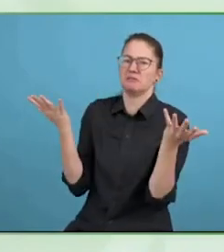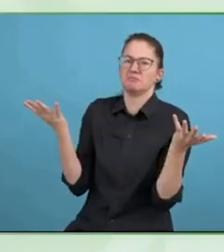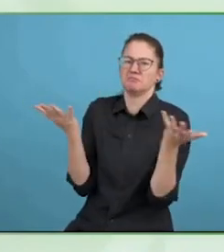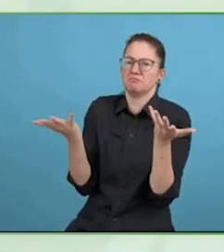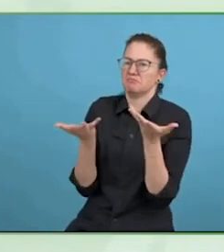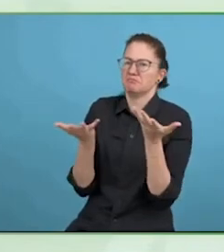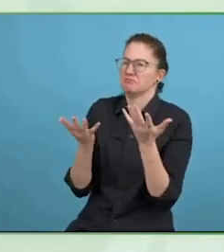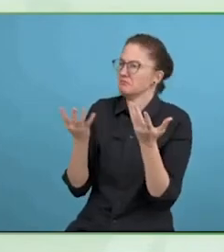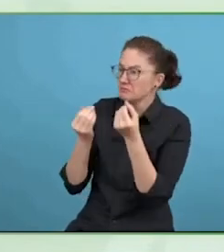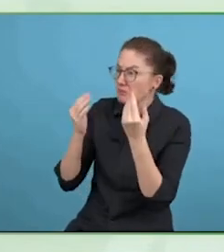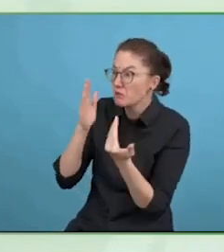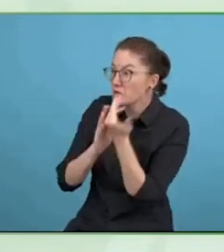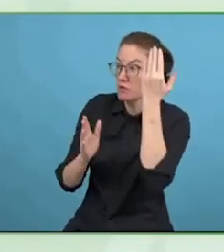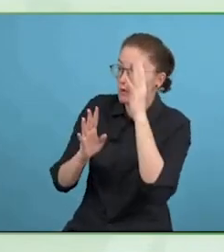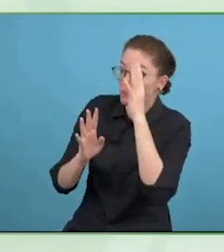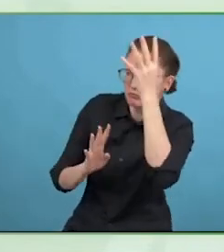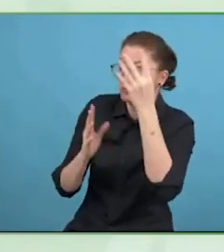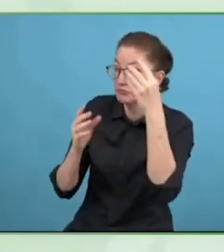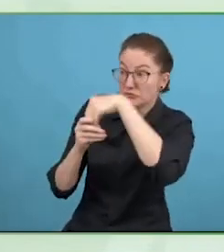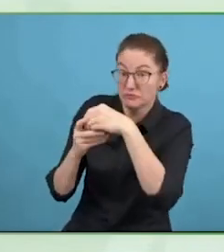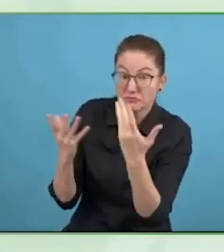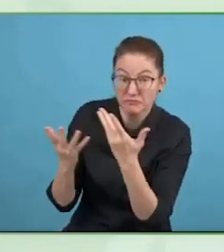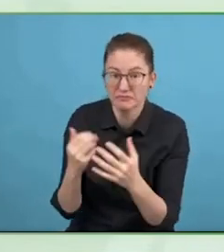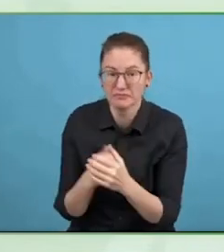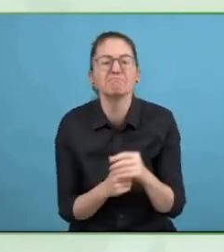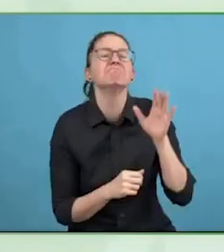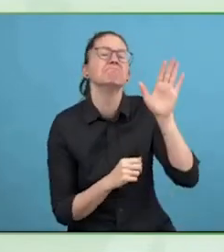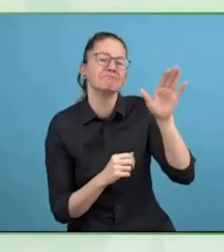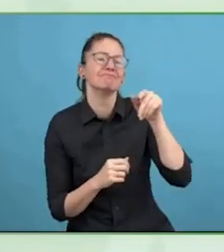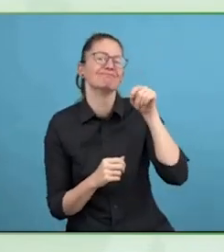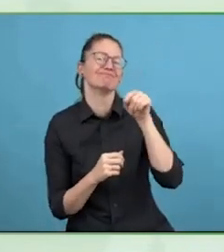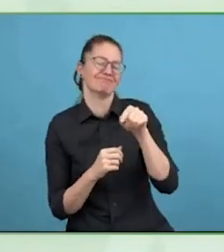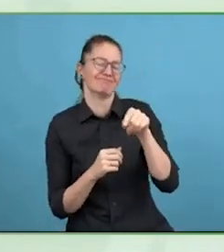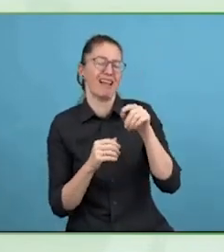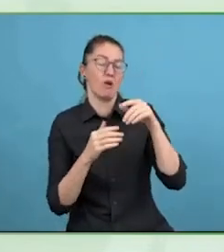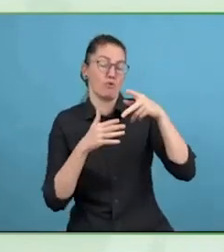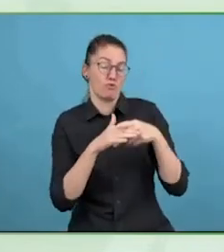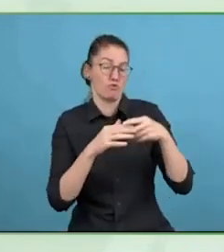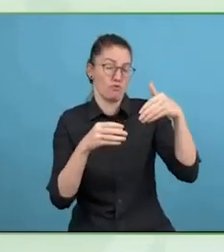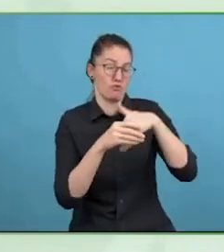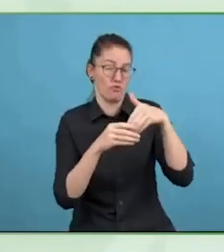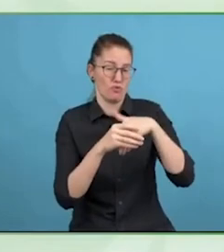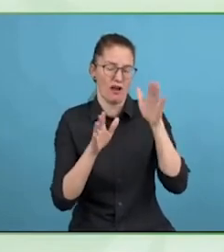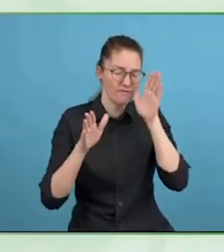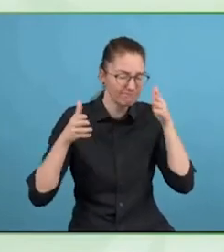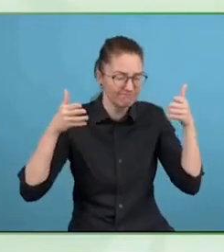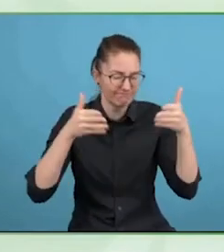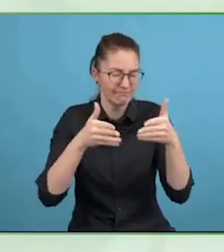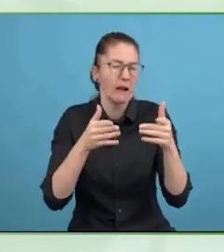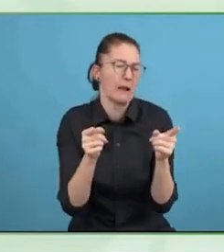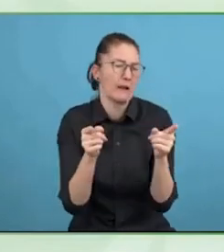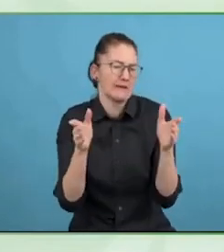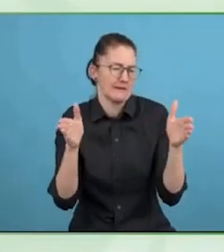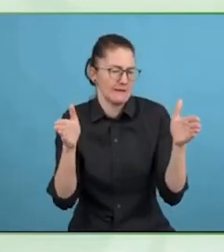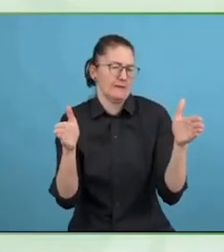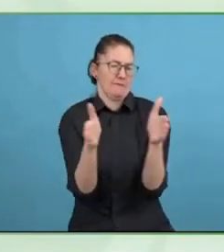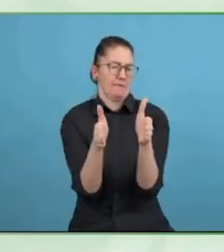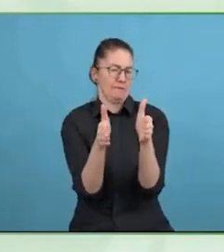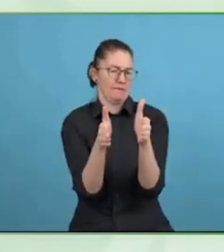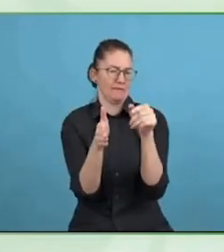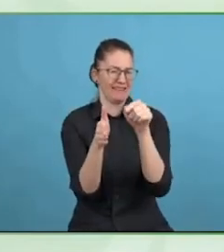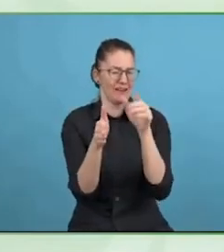really no one-stop solution out there so far. And you can find a lot on the why, for example, but you